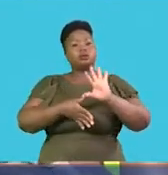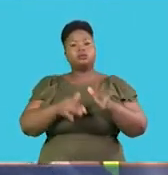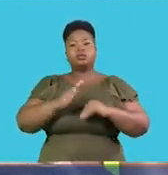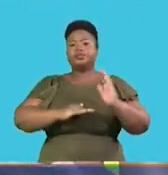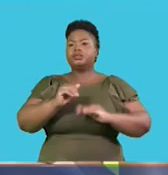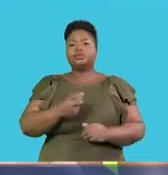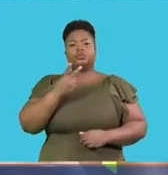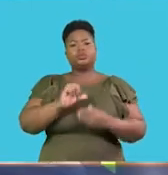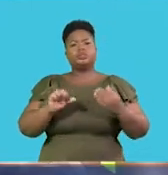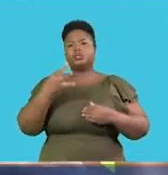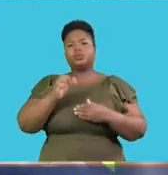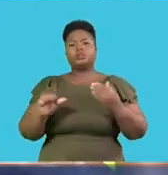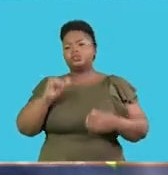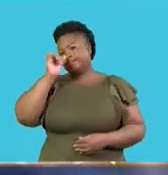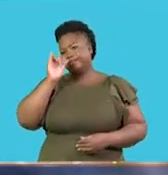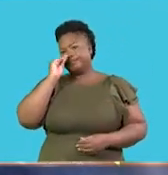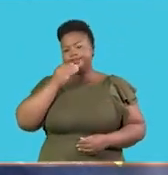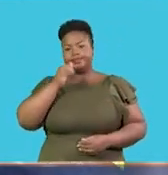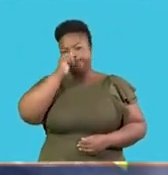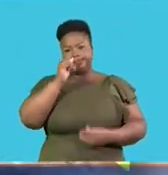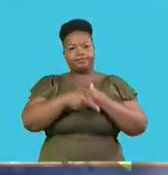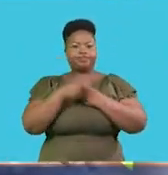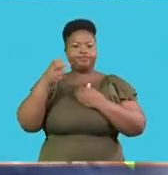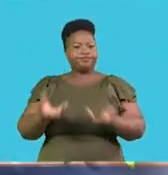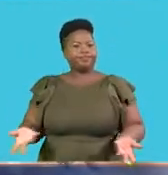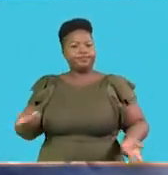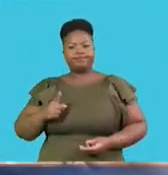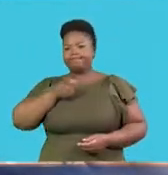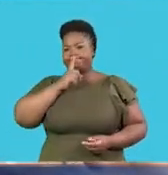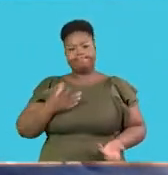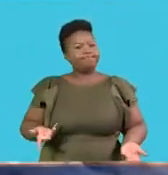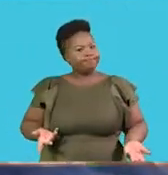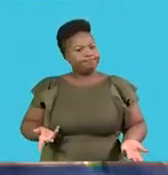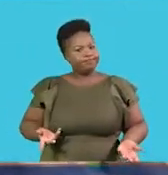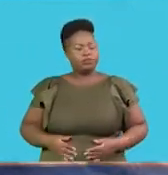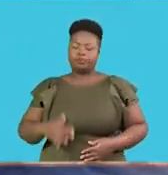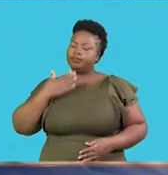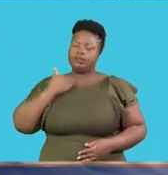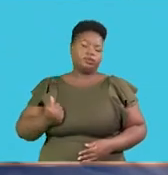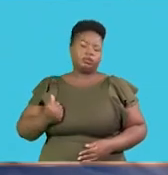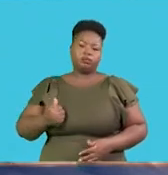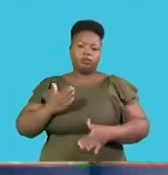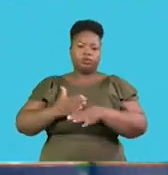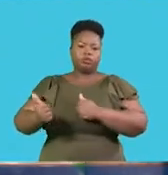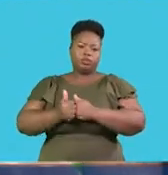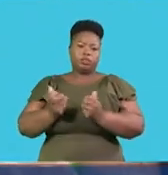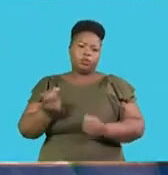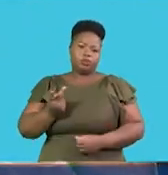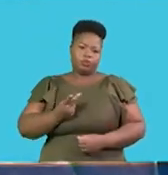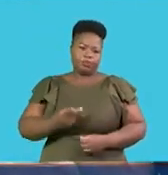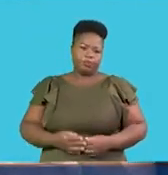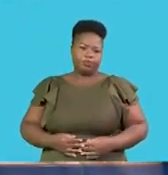after 2 or 3 weeks, some criminal comes and takes it and nobody says anything. So please, let us work together on that one as